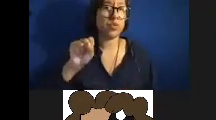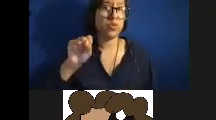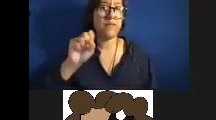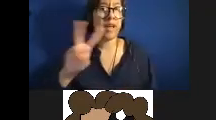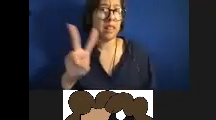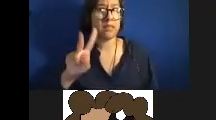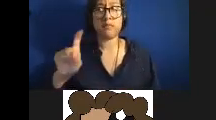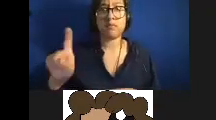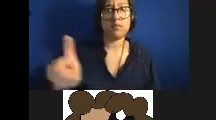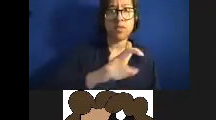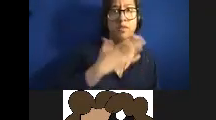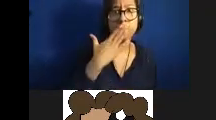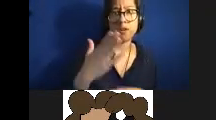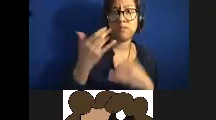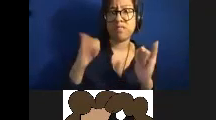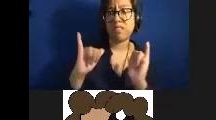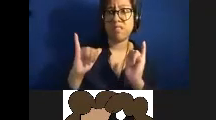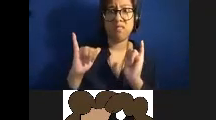And anybody can take that.